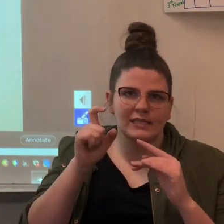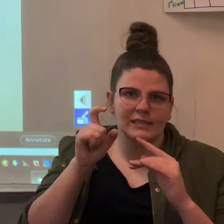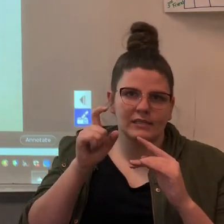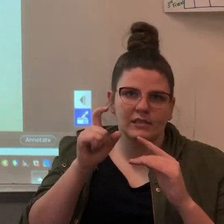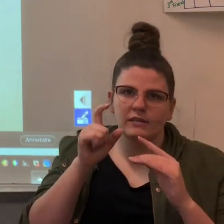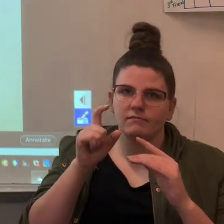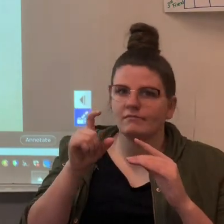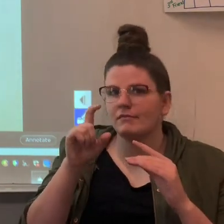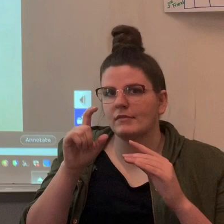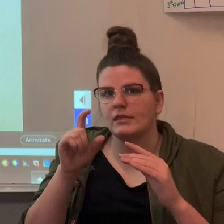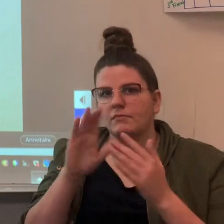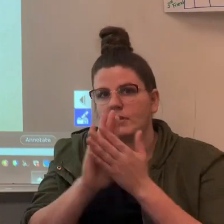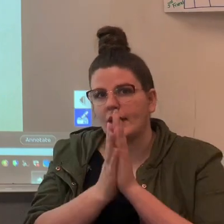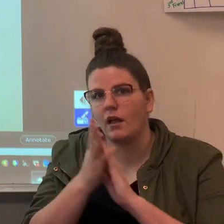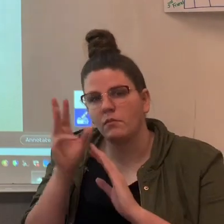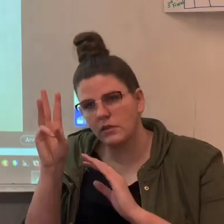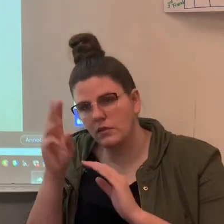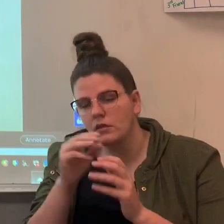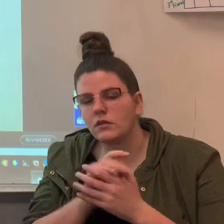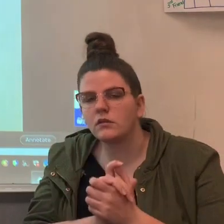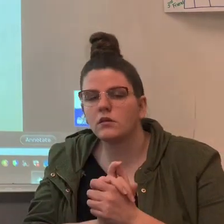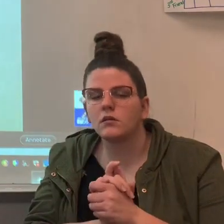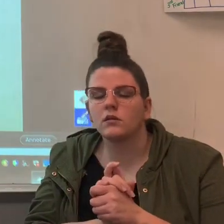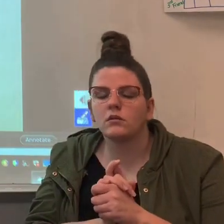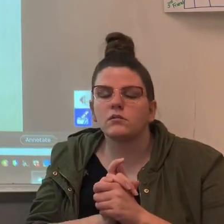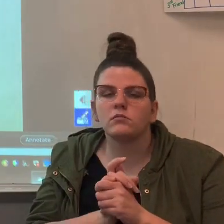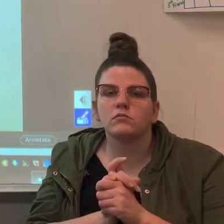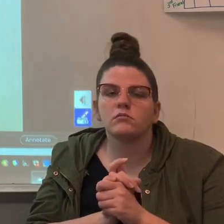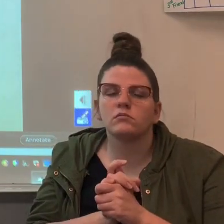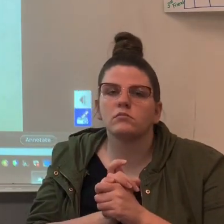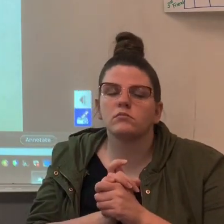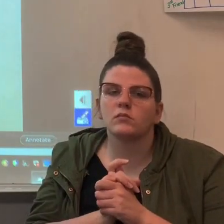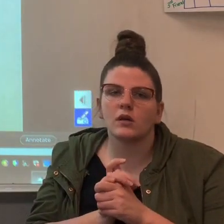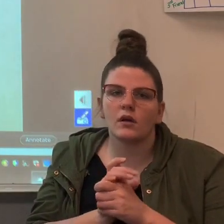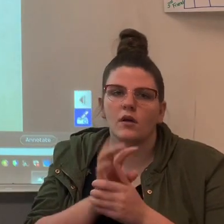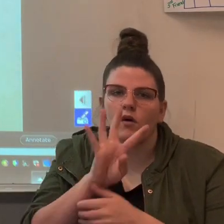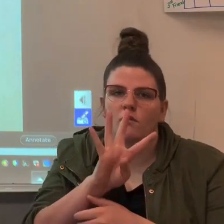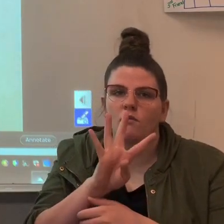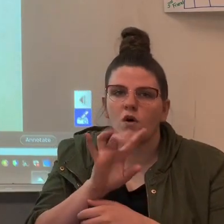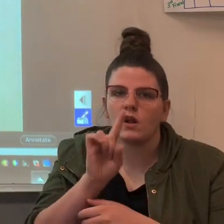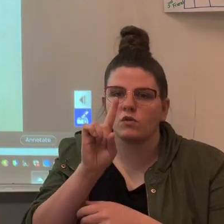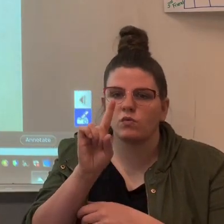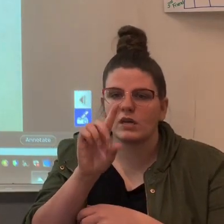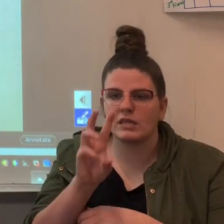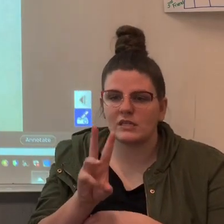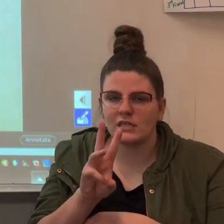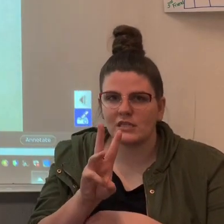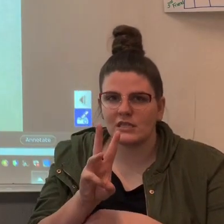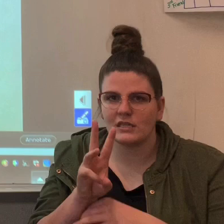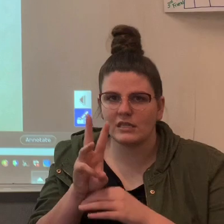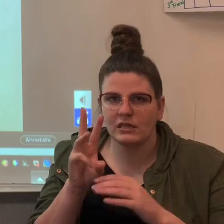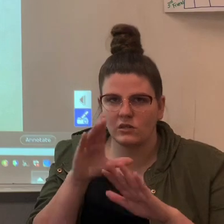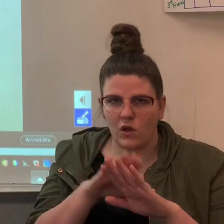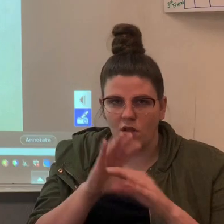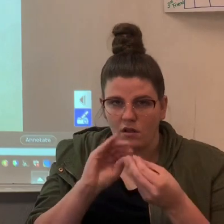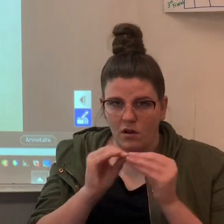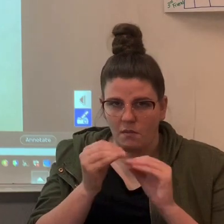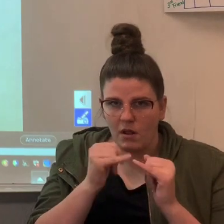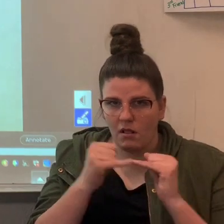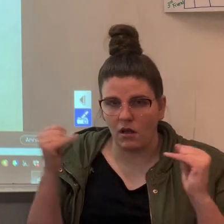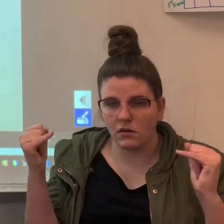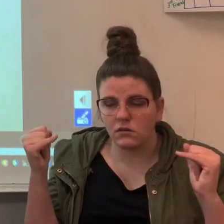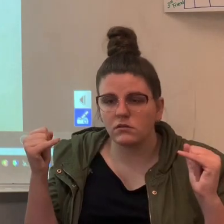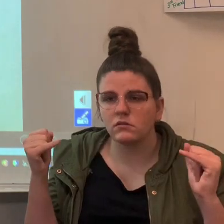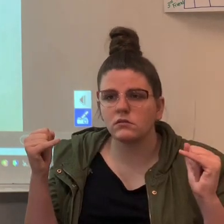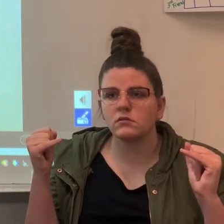so close to the 5. Now, if I take the 4 and 1/6 and I were to place it on a number line, it would